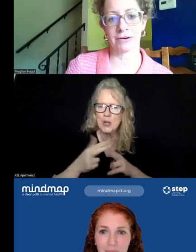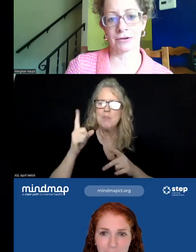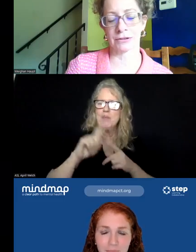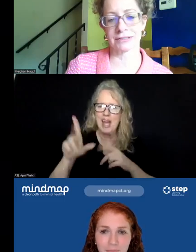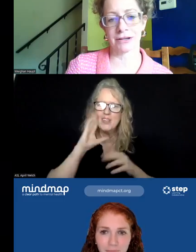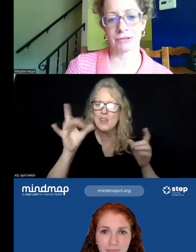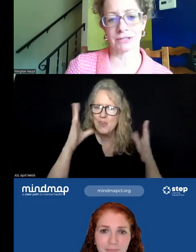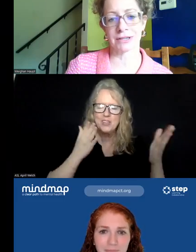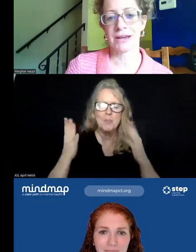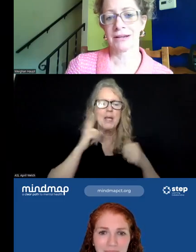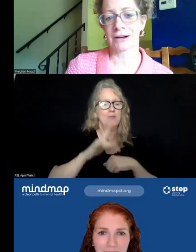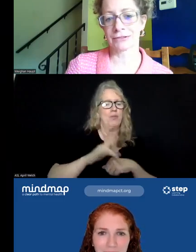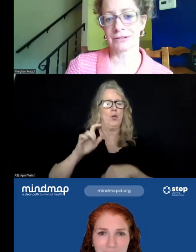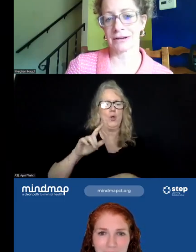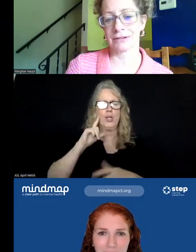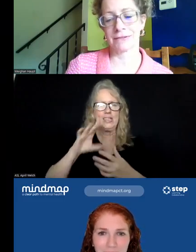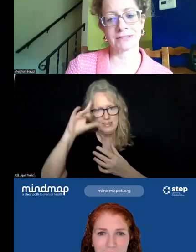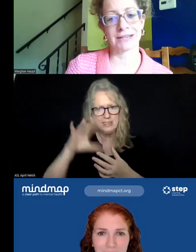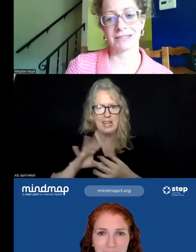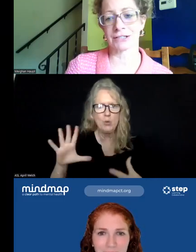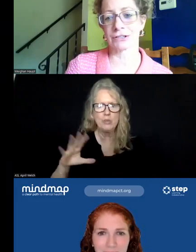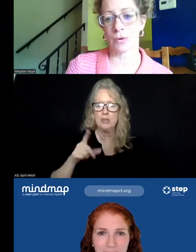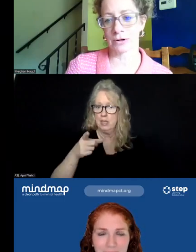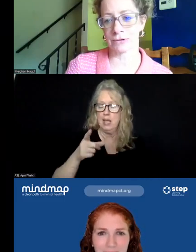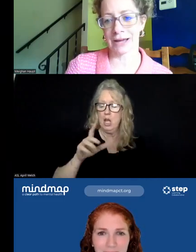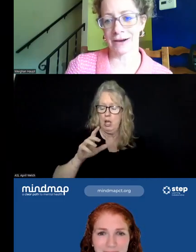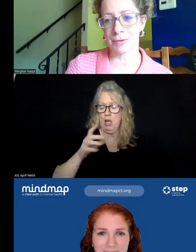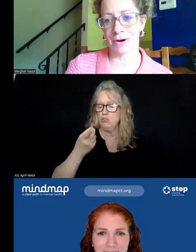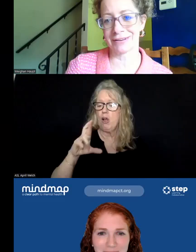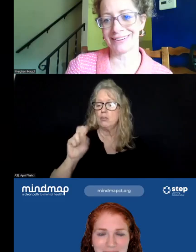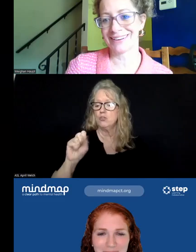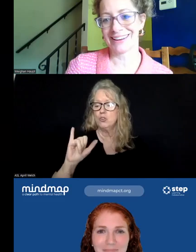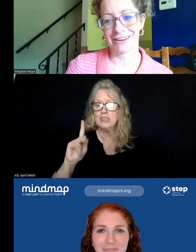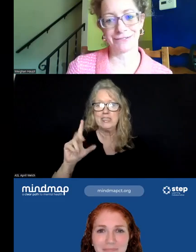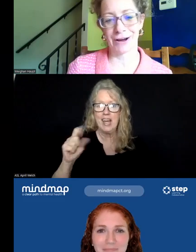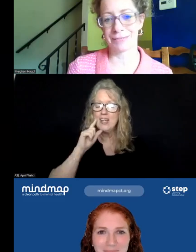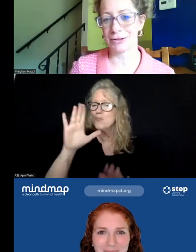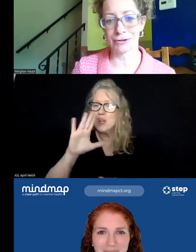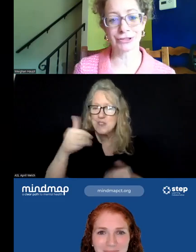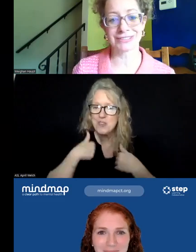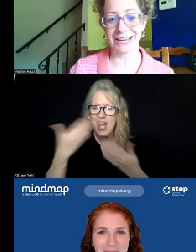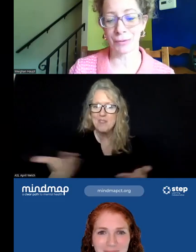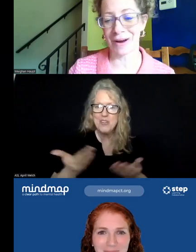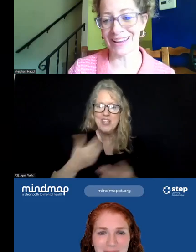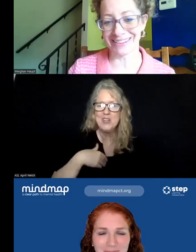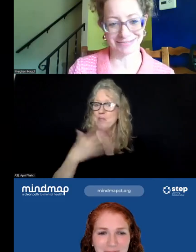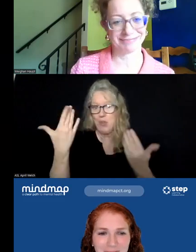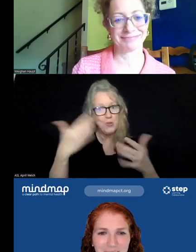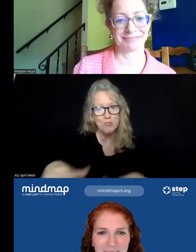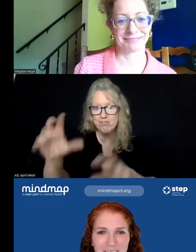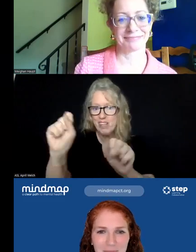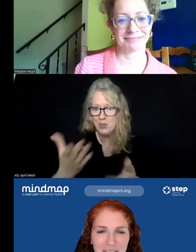supporting care in early psychosis. Dr. Yoviene Sykes, it is so wonderful to have you on. If you could just take it